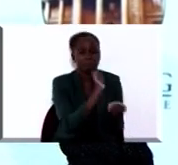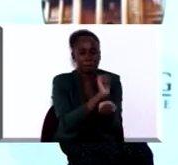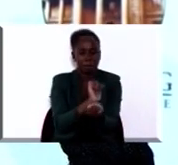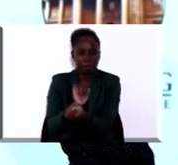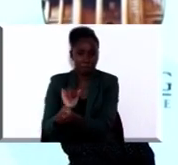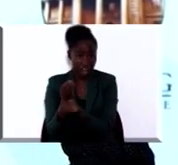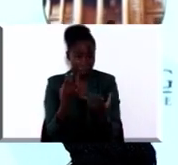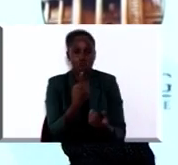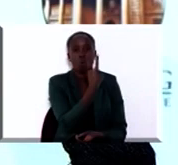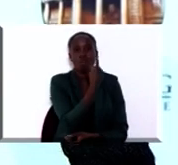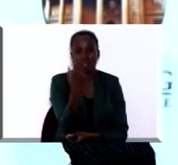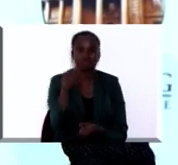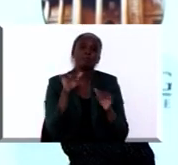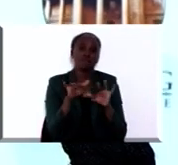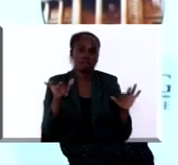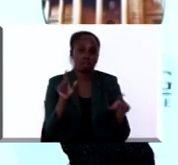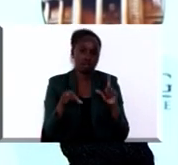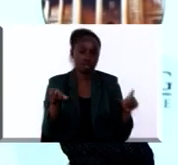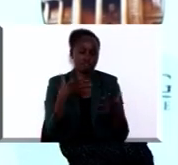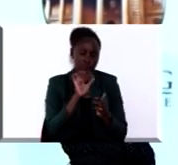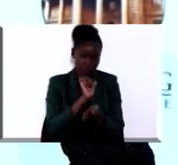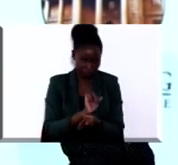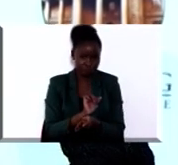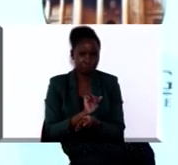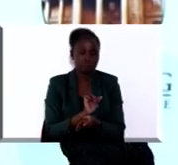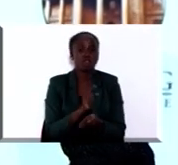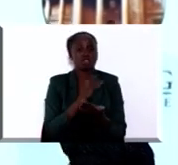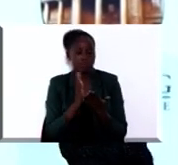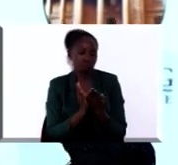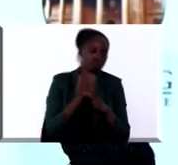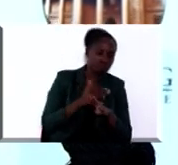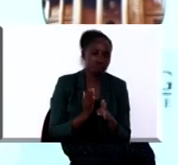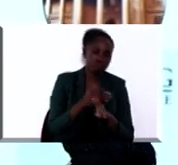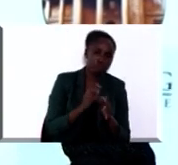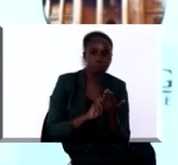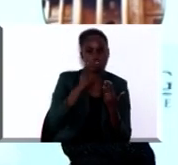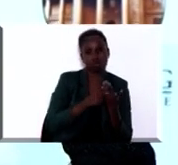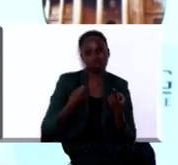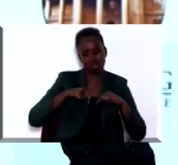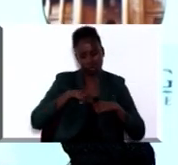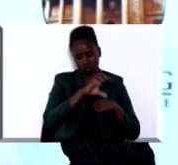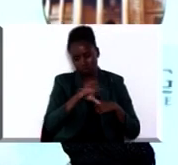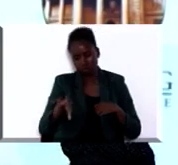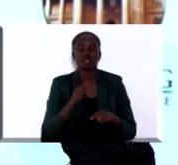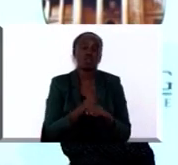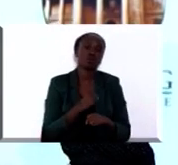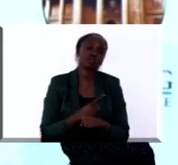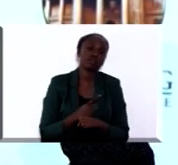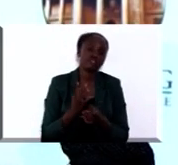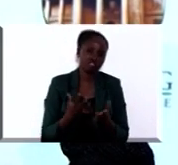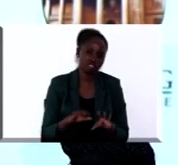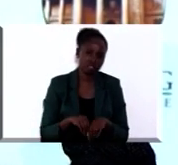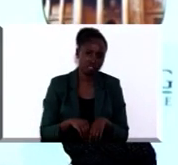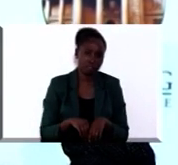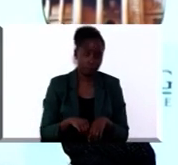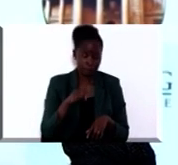100 people have been arrested who have been disrupting projects in the different areas in Gauteng. And more